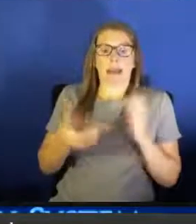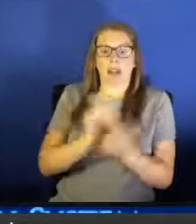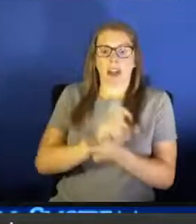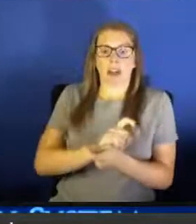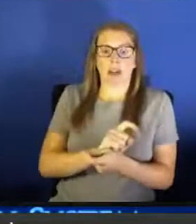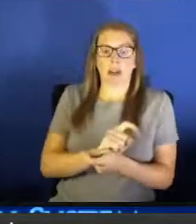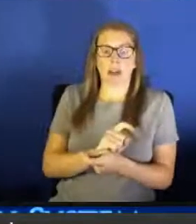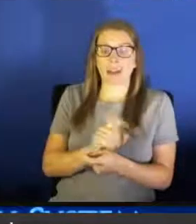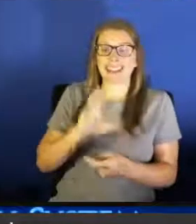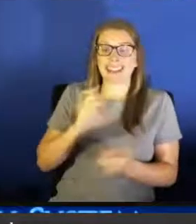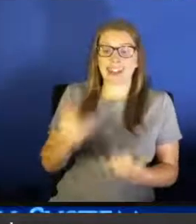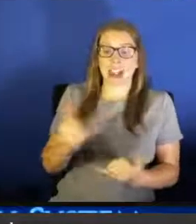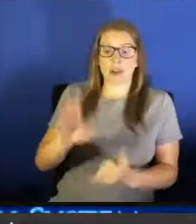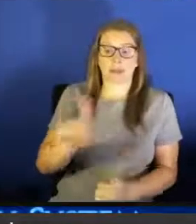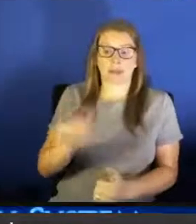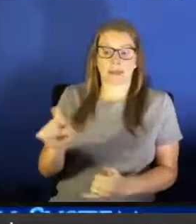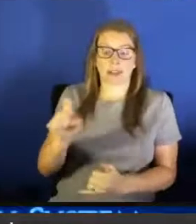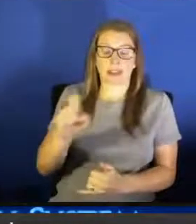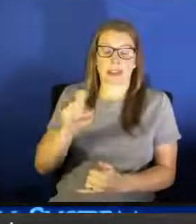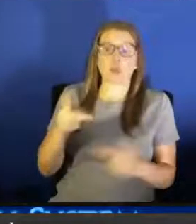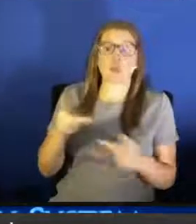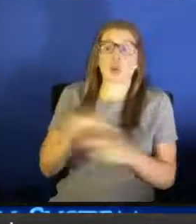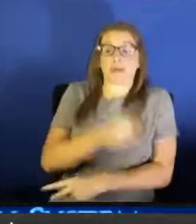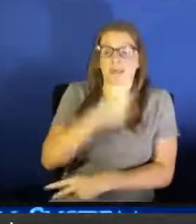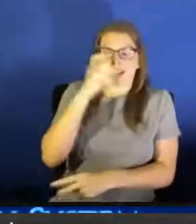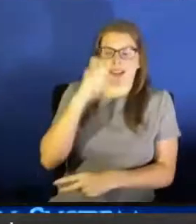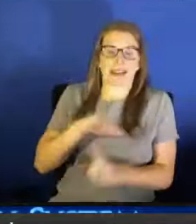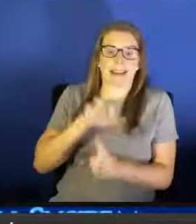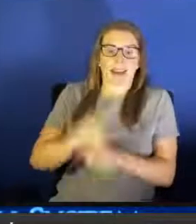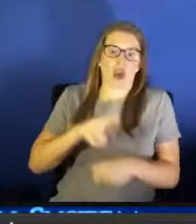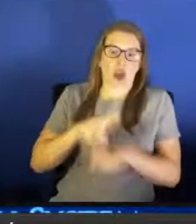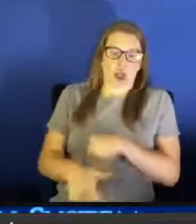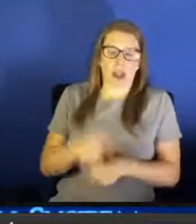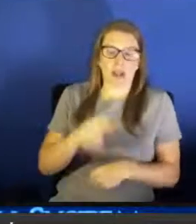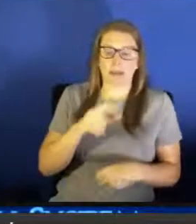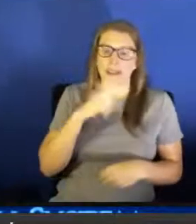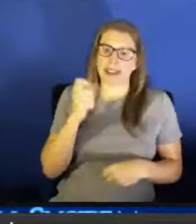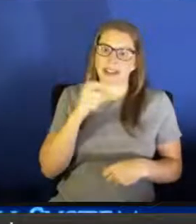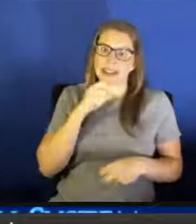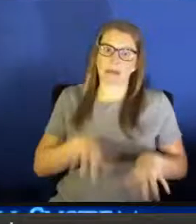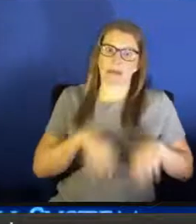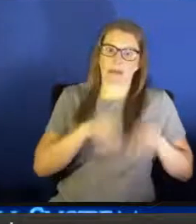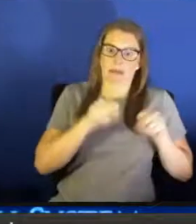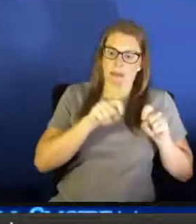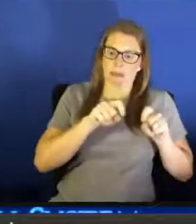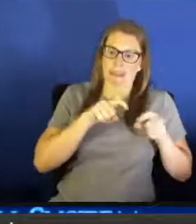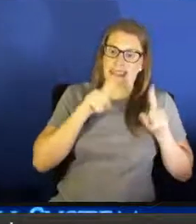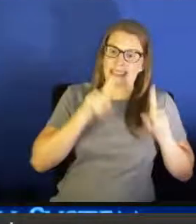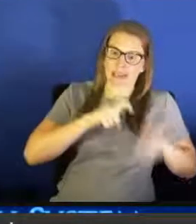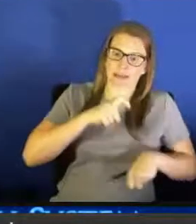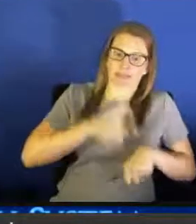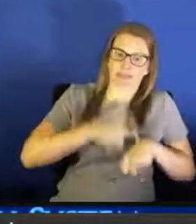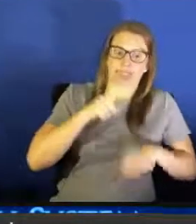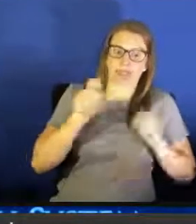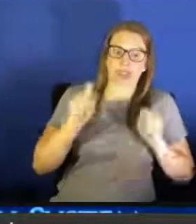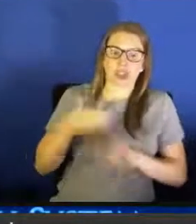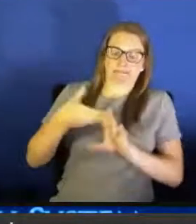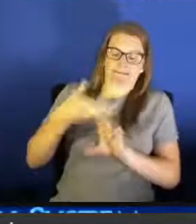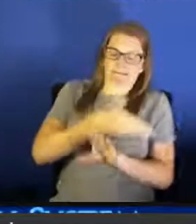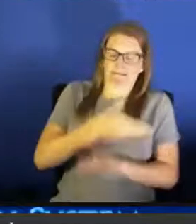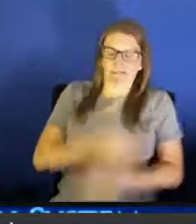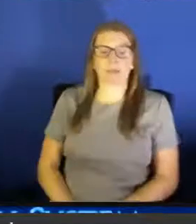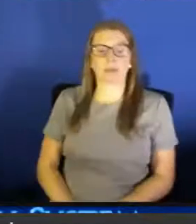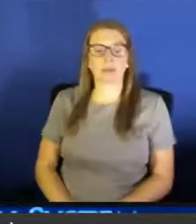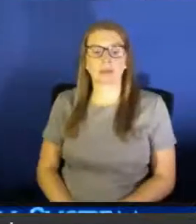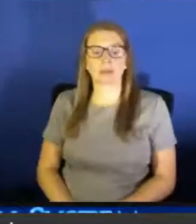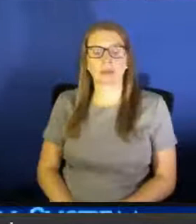worse because we didn't catch it in time or we weren't able to do the studies in time. So that's a reality we're facing right now as we catch up from the